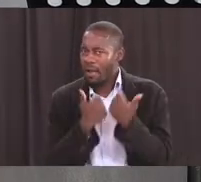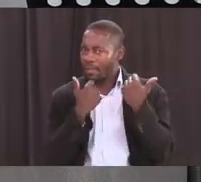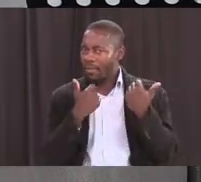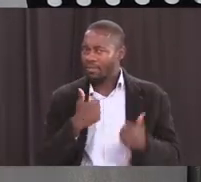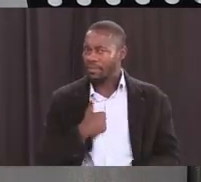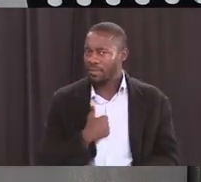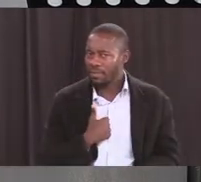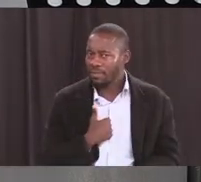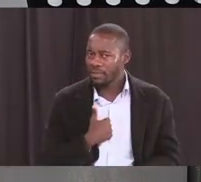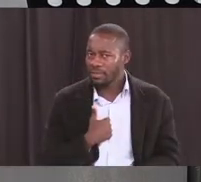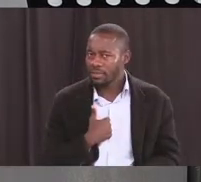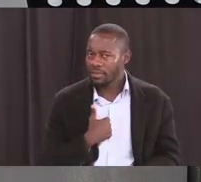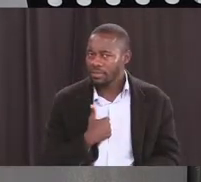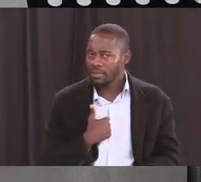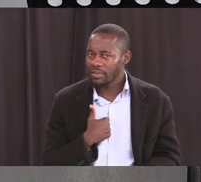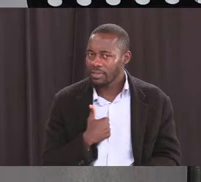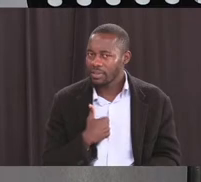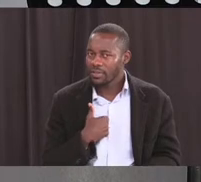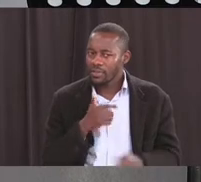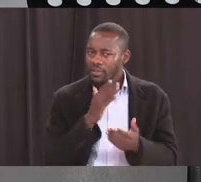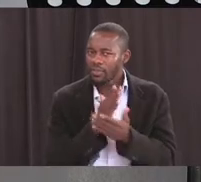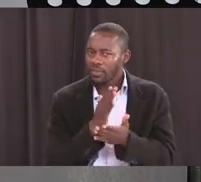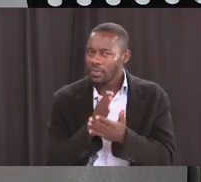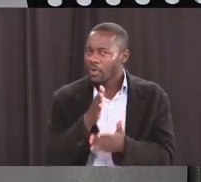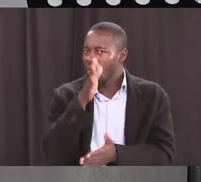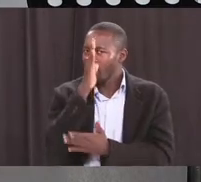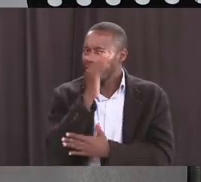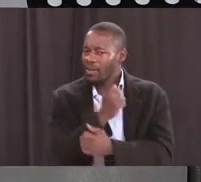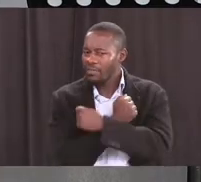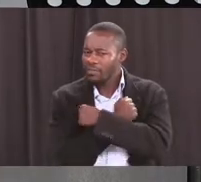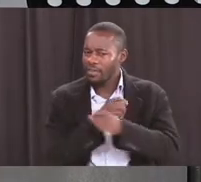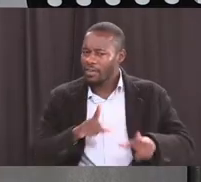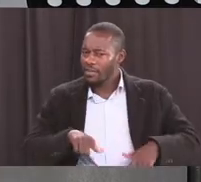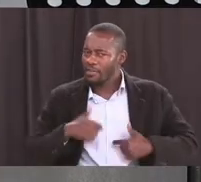Is this even God's design for our life?